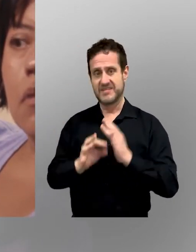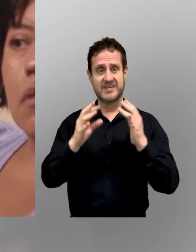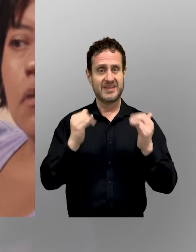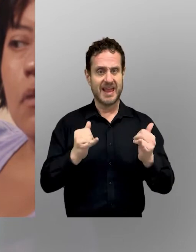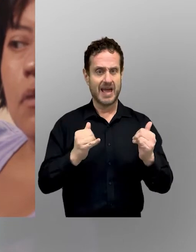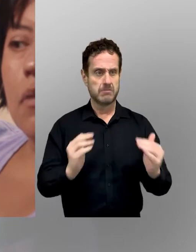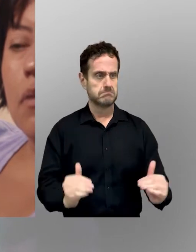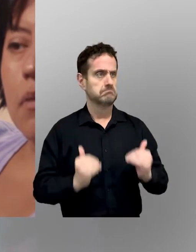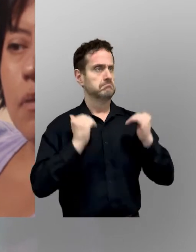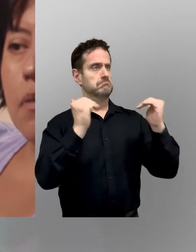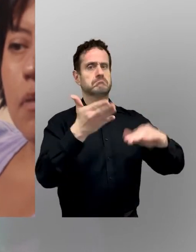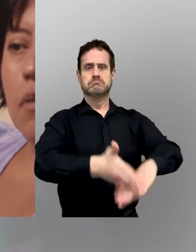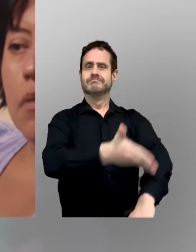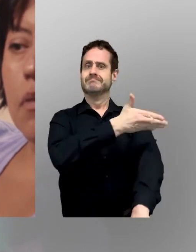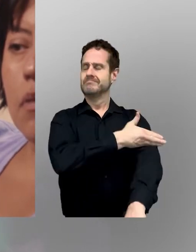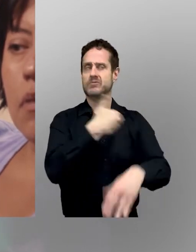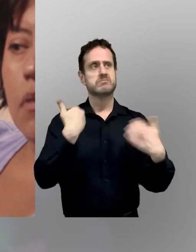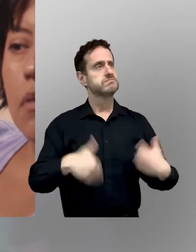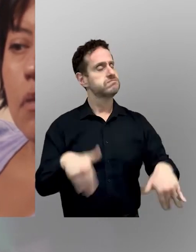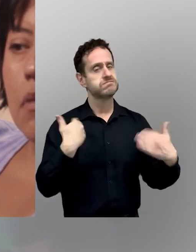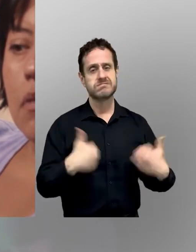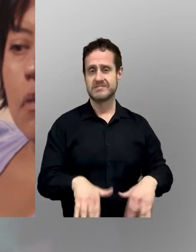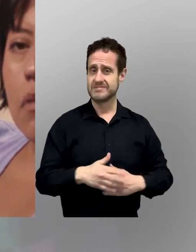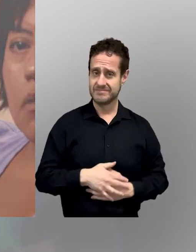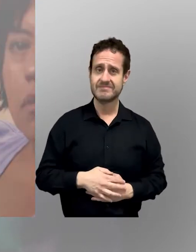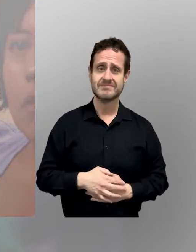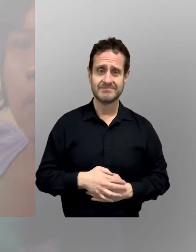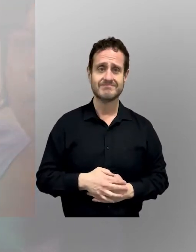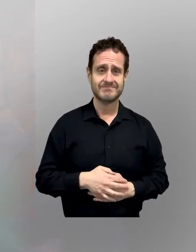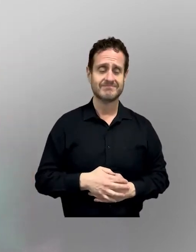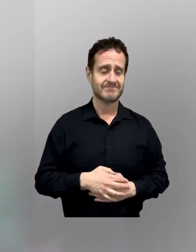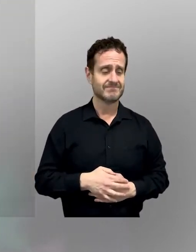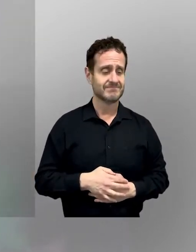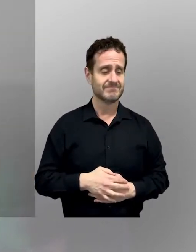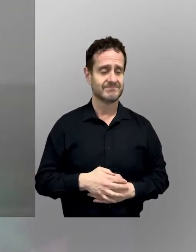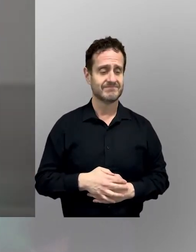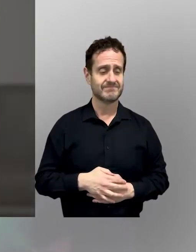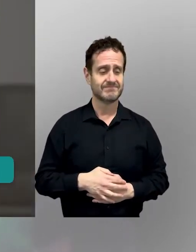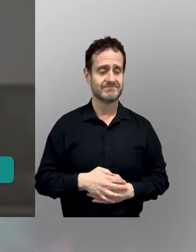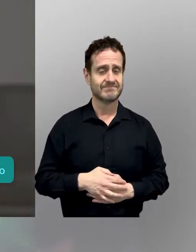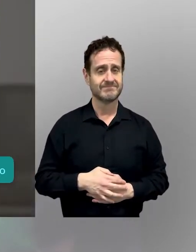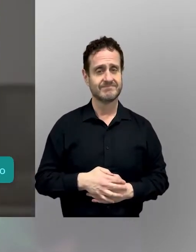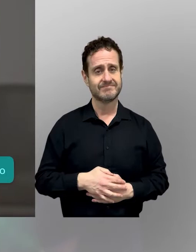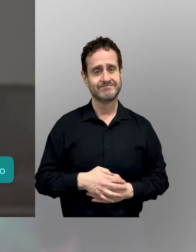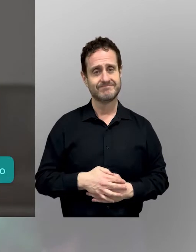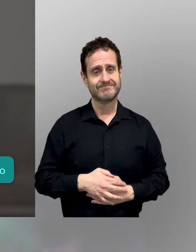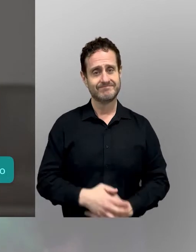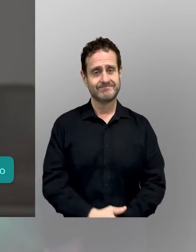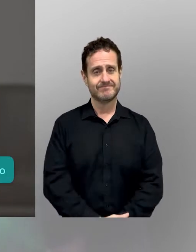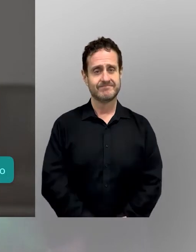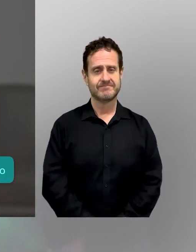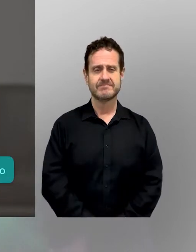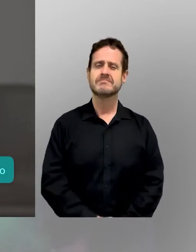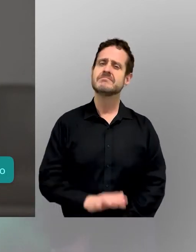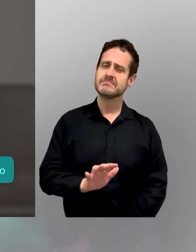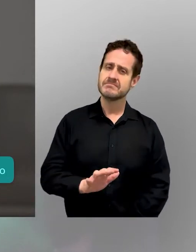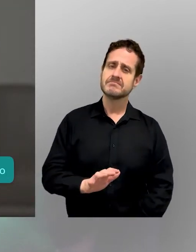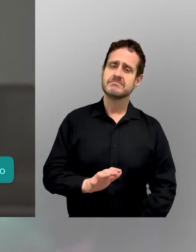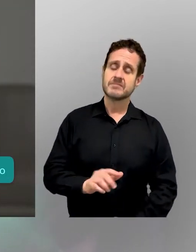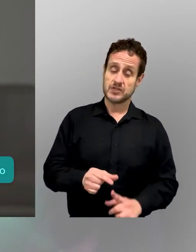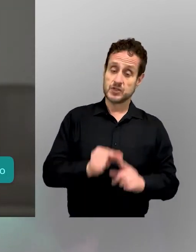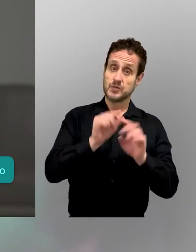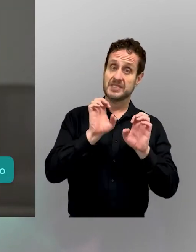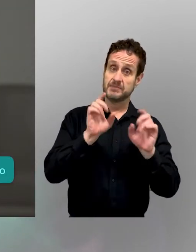straight Fs to, well, some of the best grades I've seen in years. Olga Pribble, VP, Special Education Rights